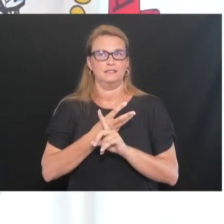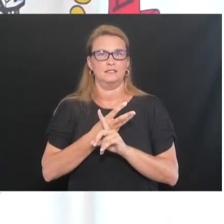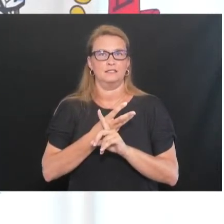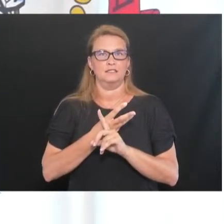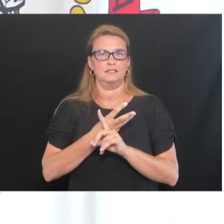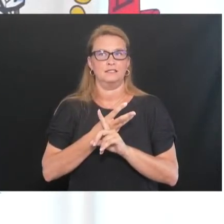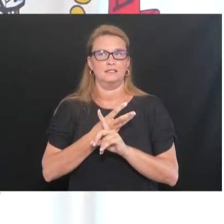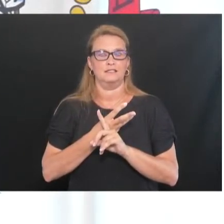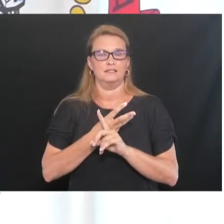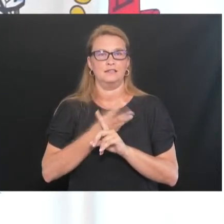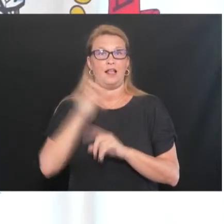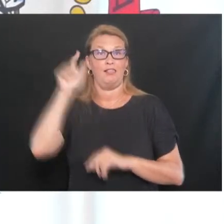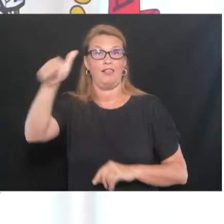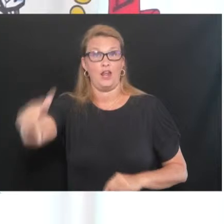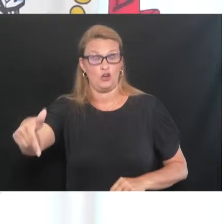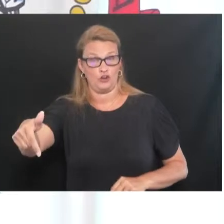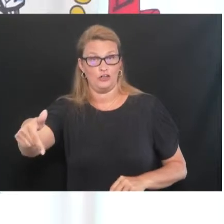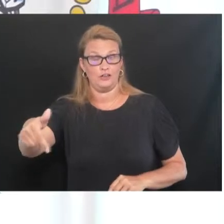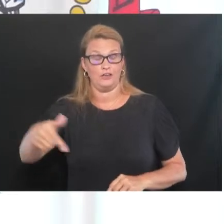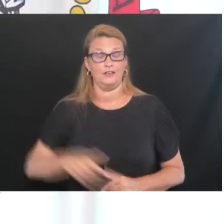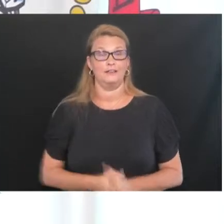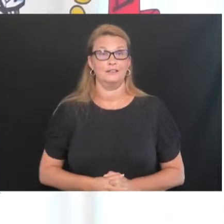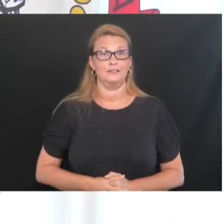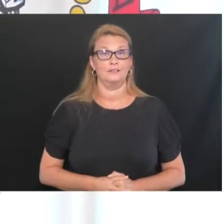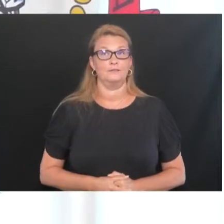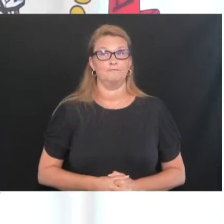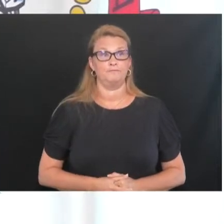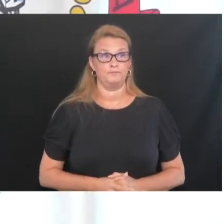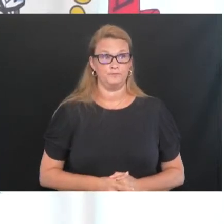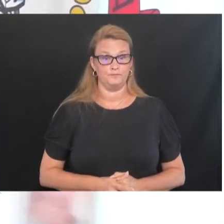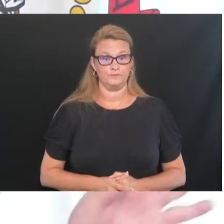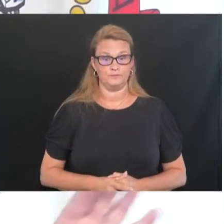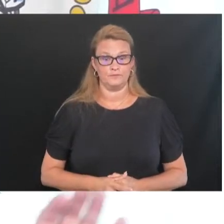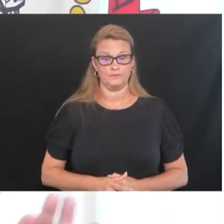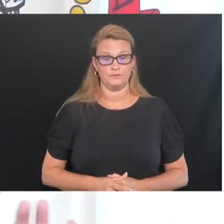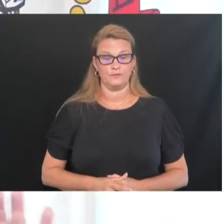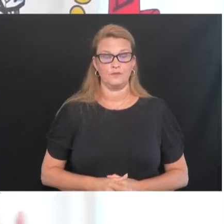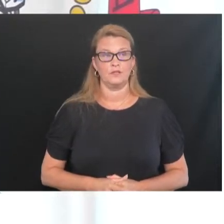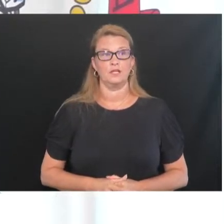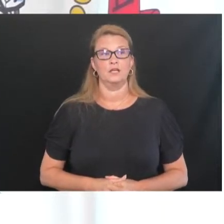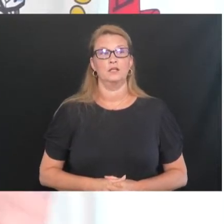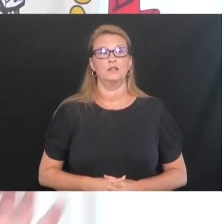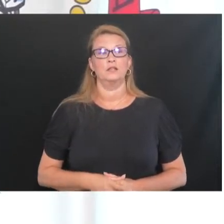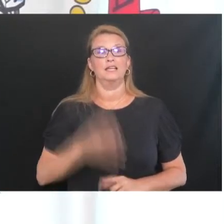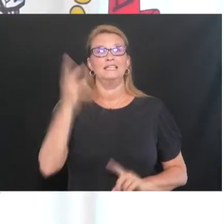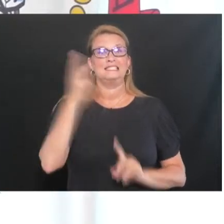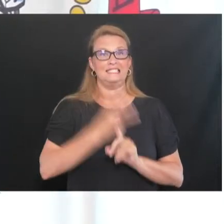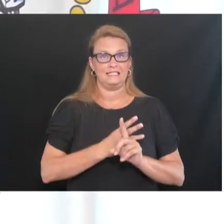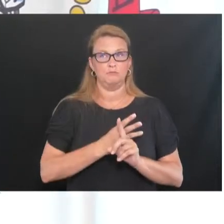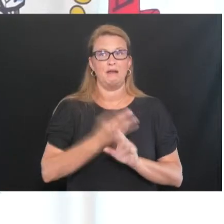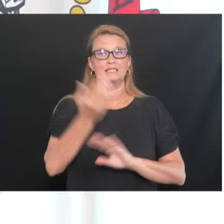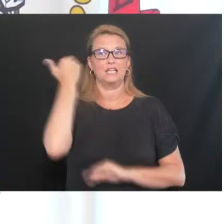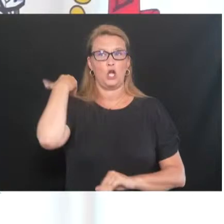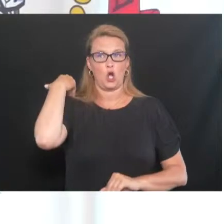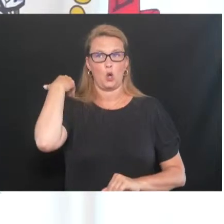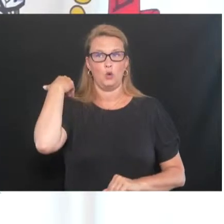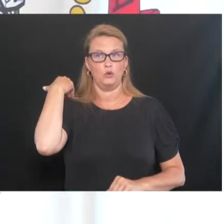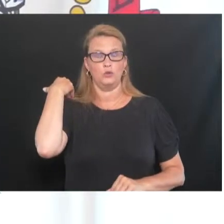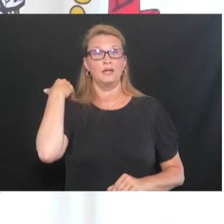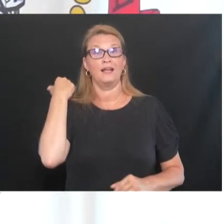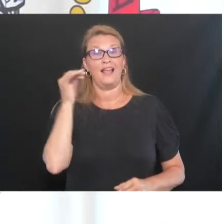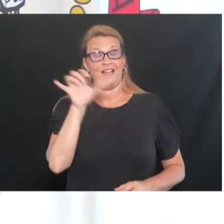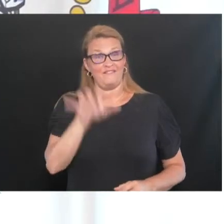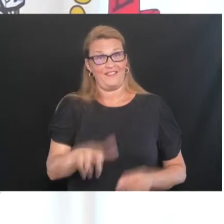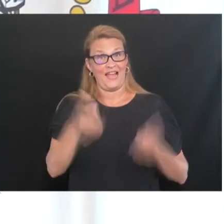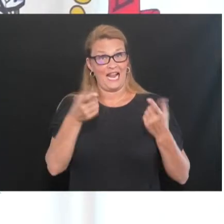older. So your first vaccine was 6 months ago or more. If that be the case